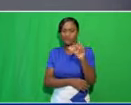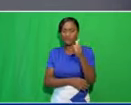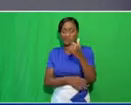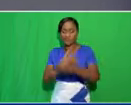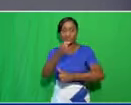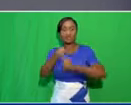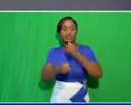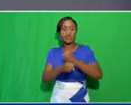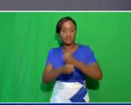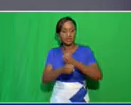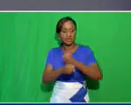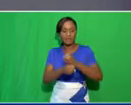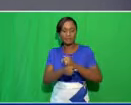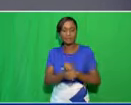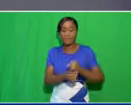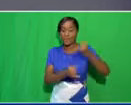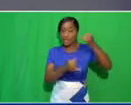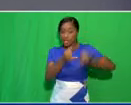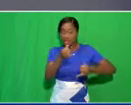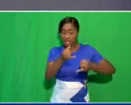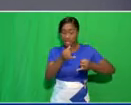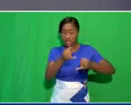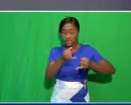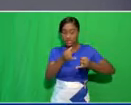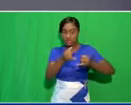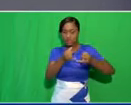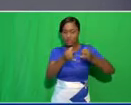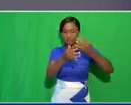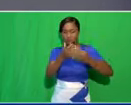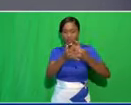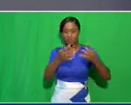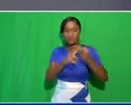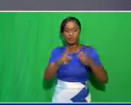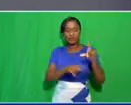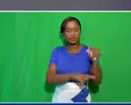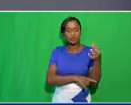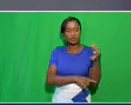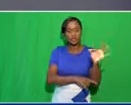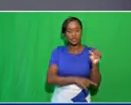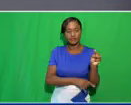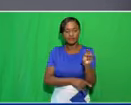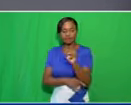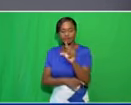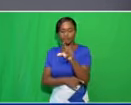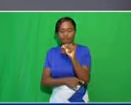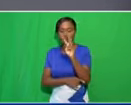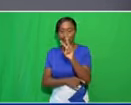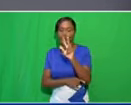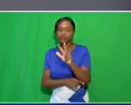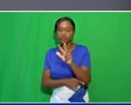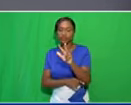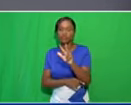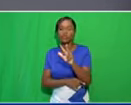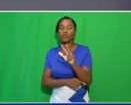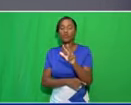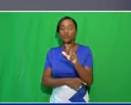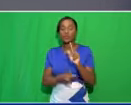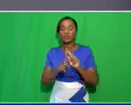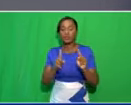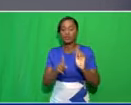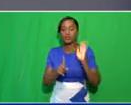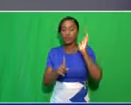8, 9, and even 10 years. The last framework is from 2019 to 2023. The understanding is that it will